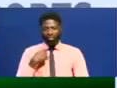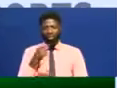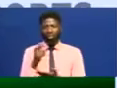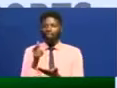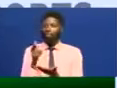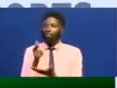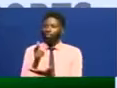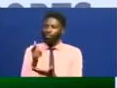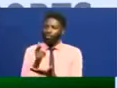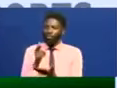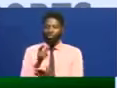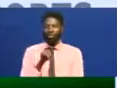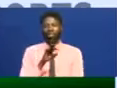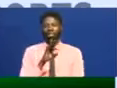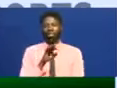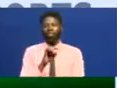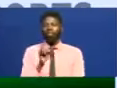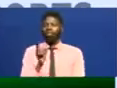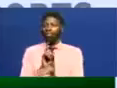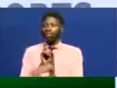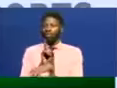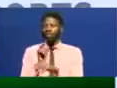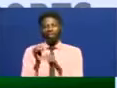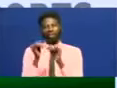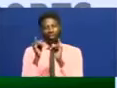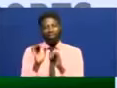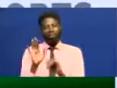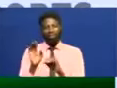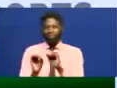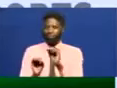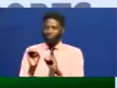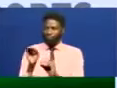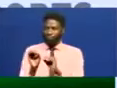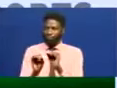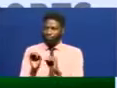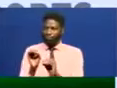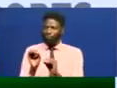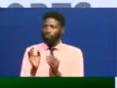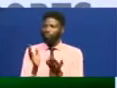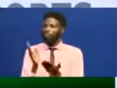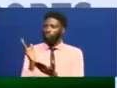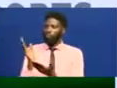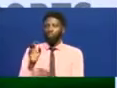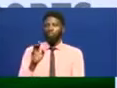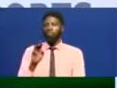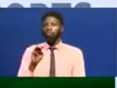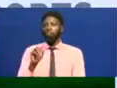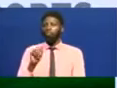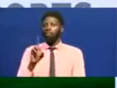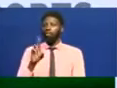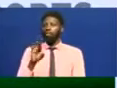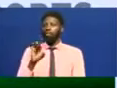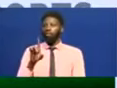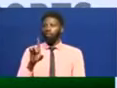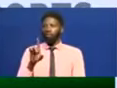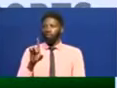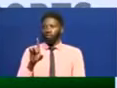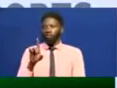a 30-minute clip of the newly refurbished Bernabeu in Madrid, the home of Real